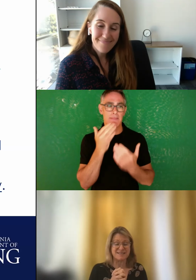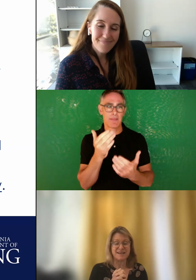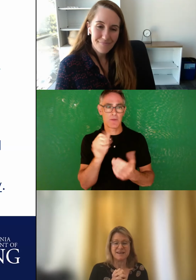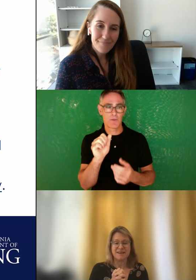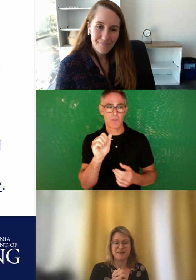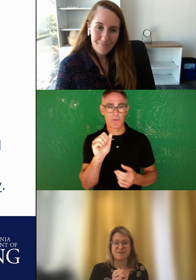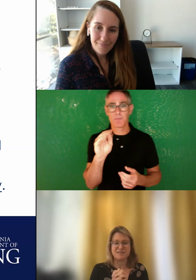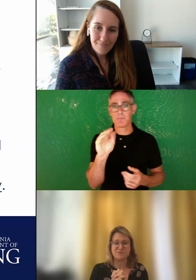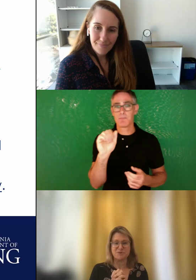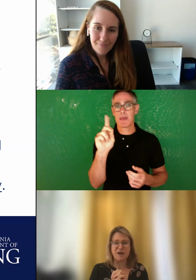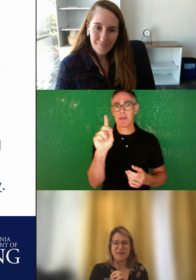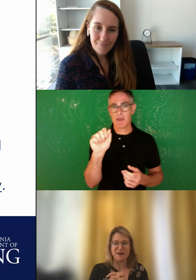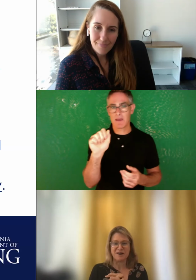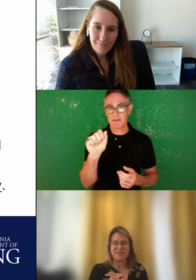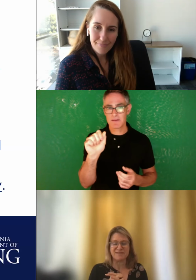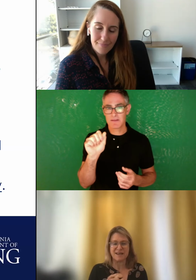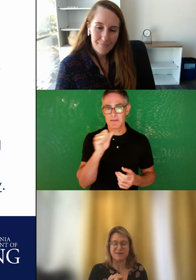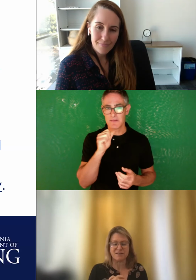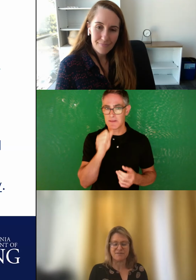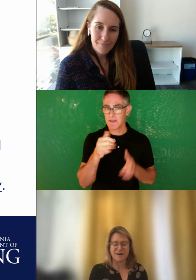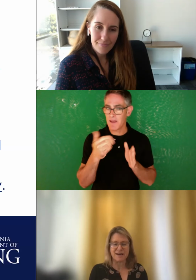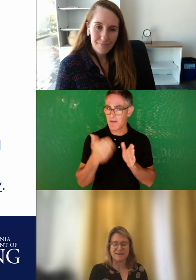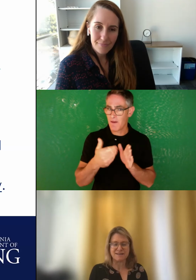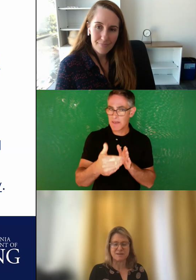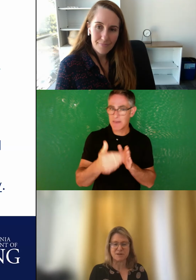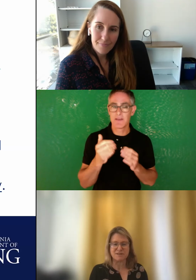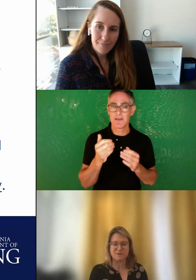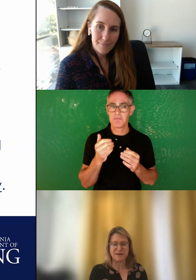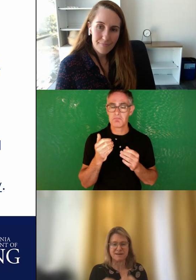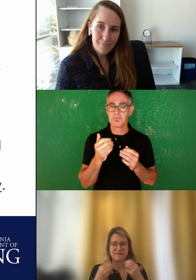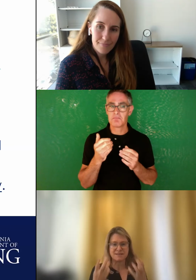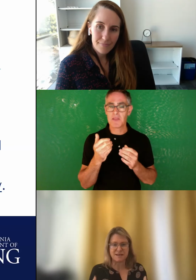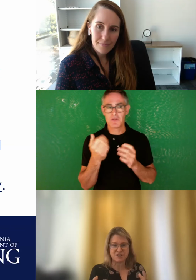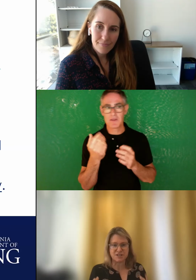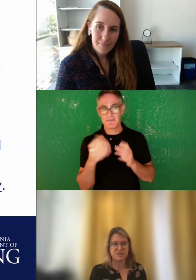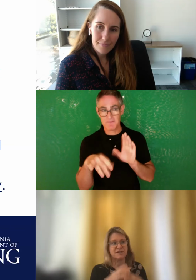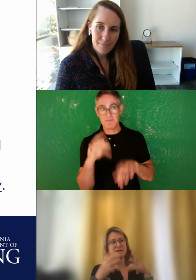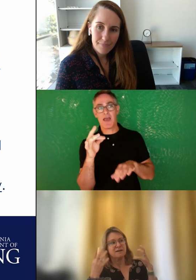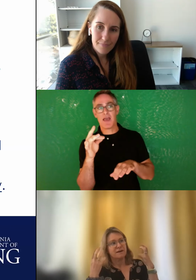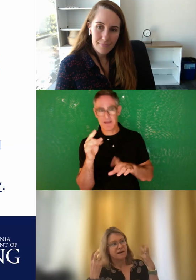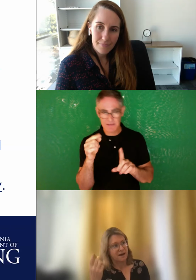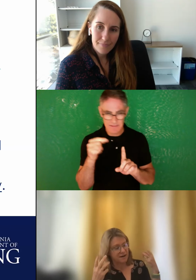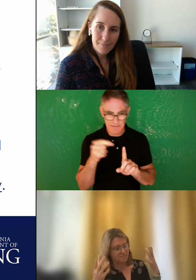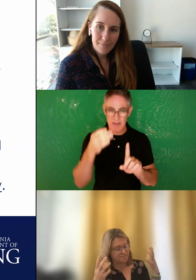is, it's not that often that you can find someone doing such